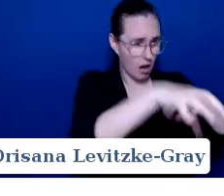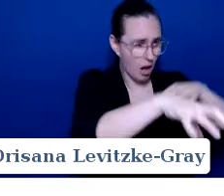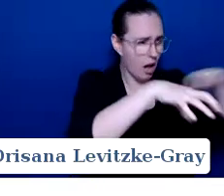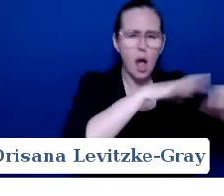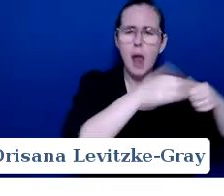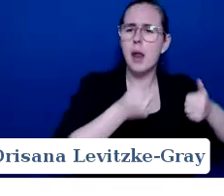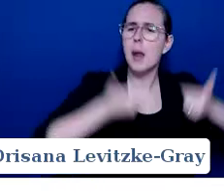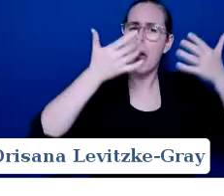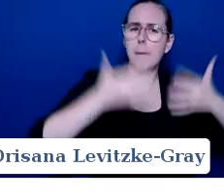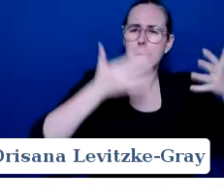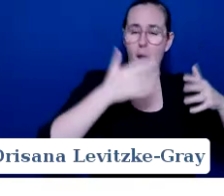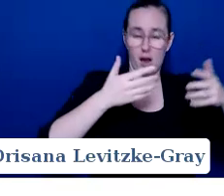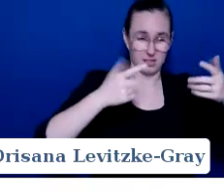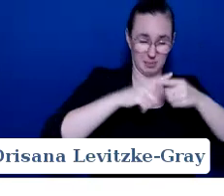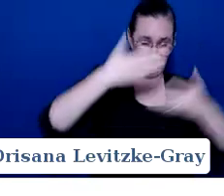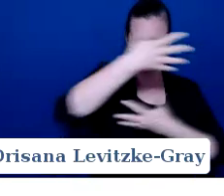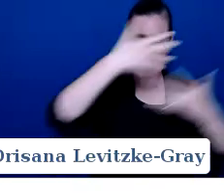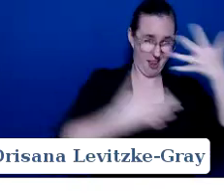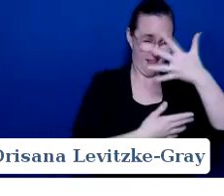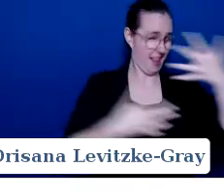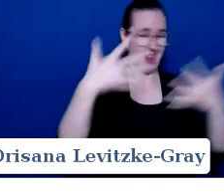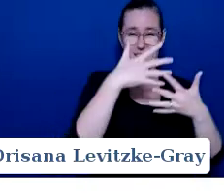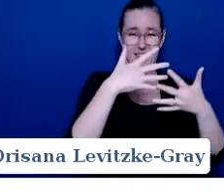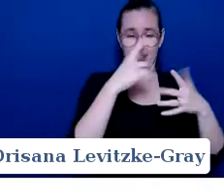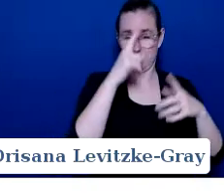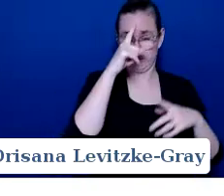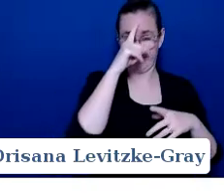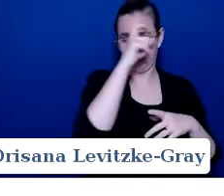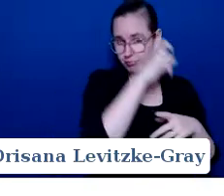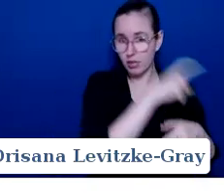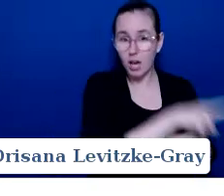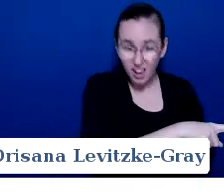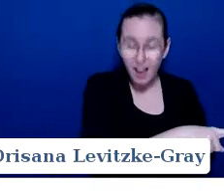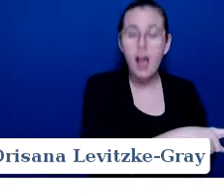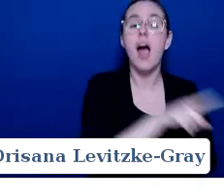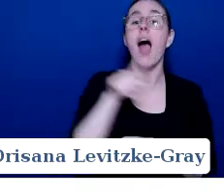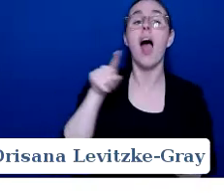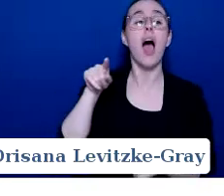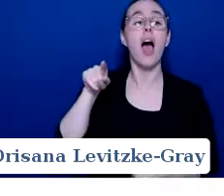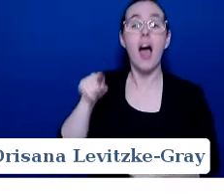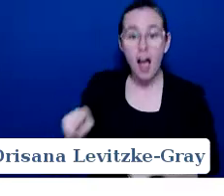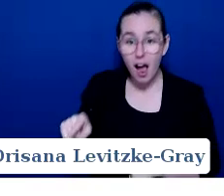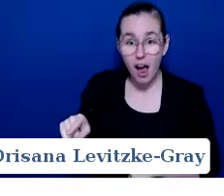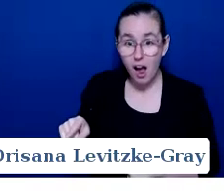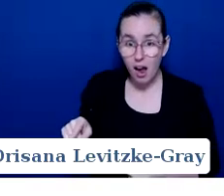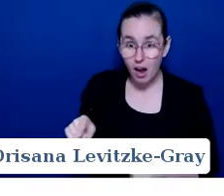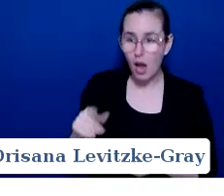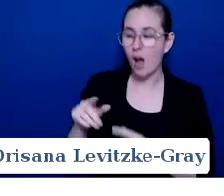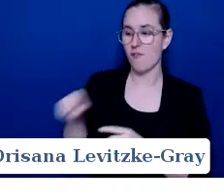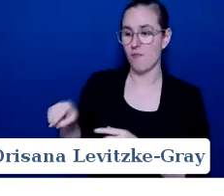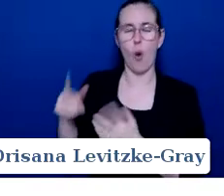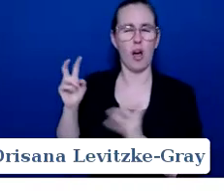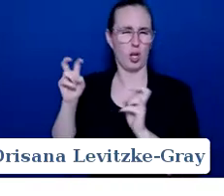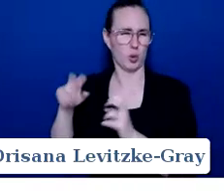we are starting to work on the social registry or on the disability information system, there's some government trying to